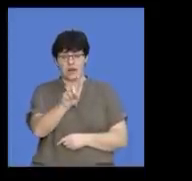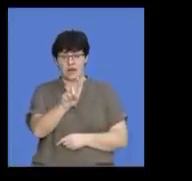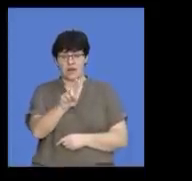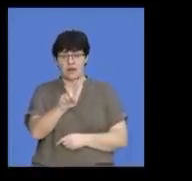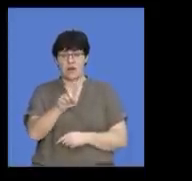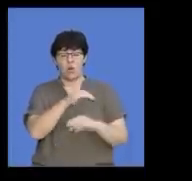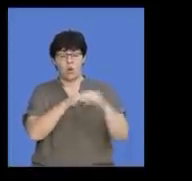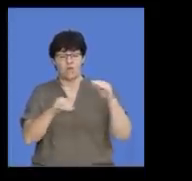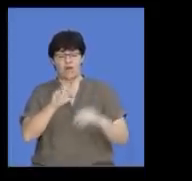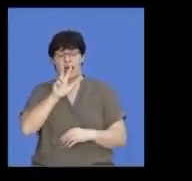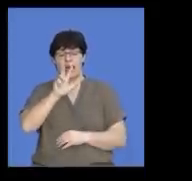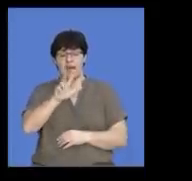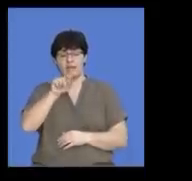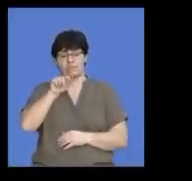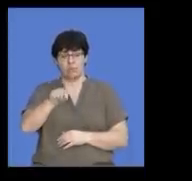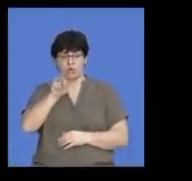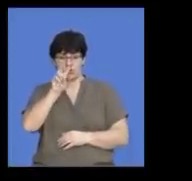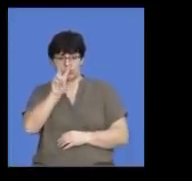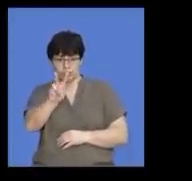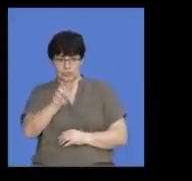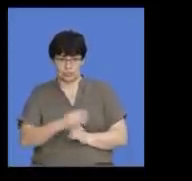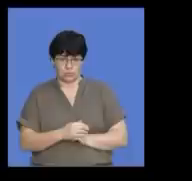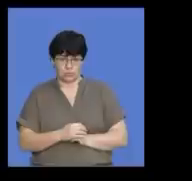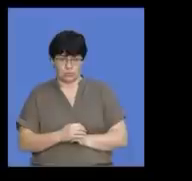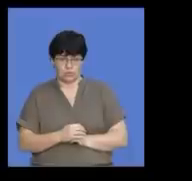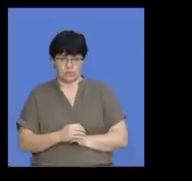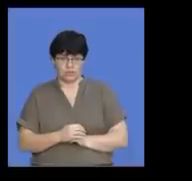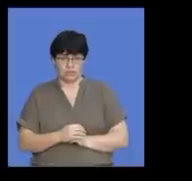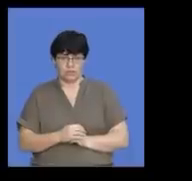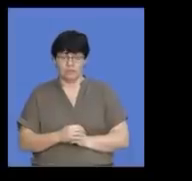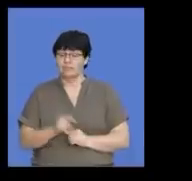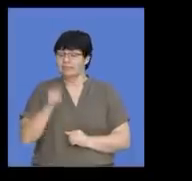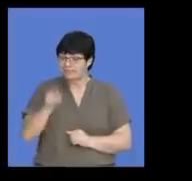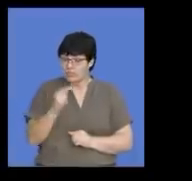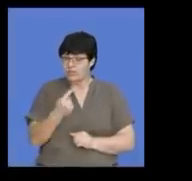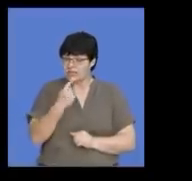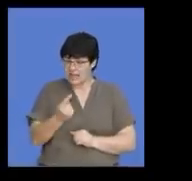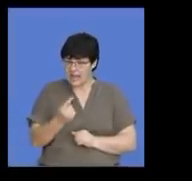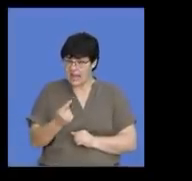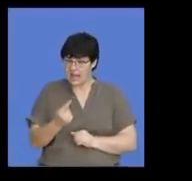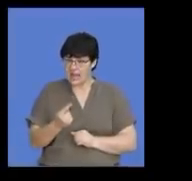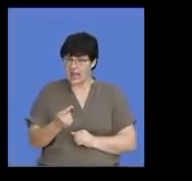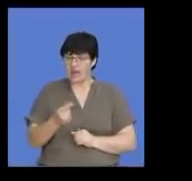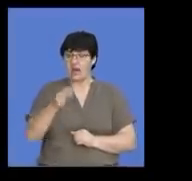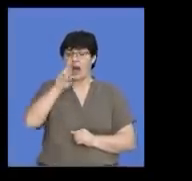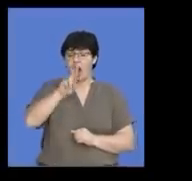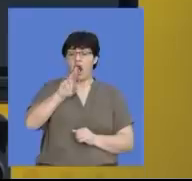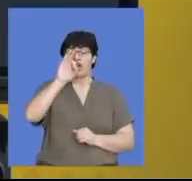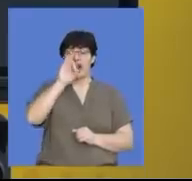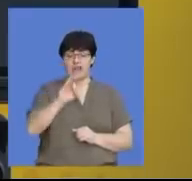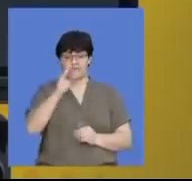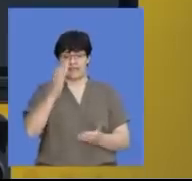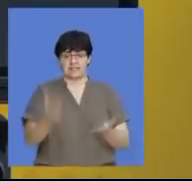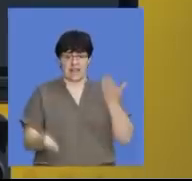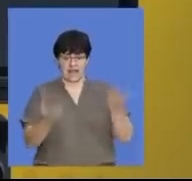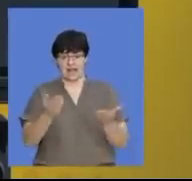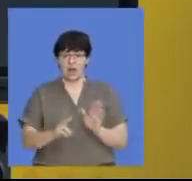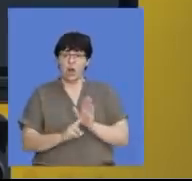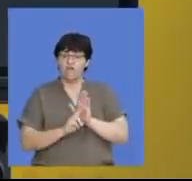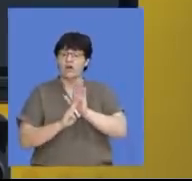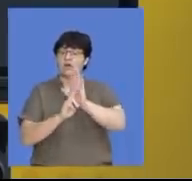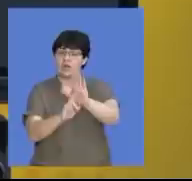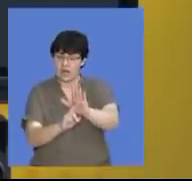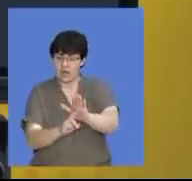1 over 8.2. Now, this is what we call a RF scale, or a